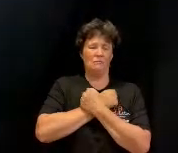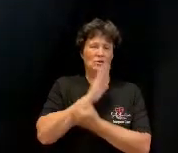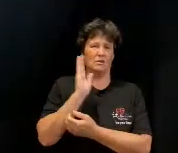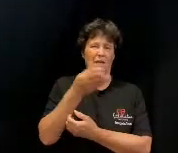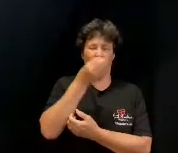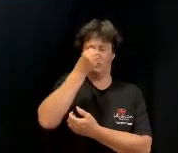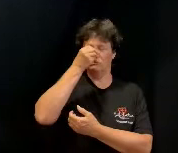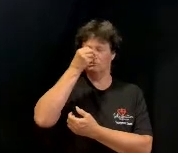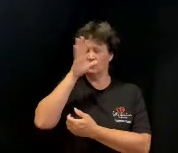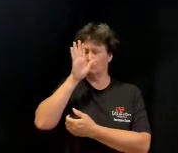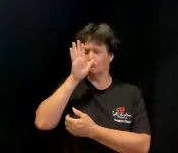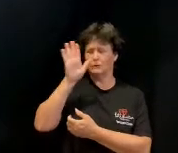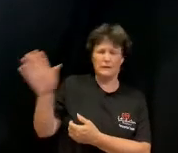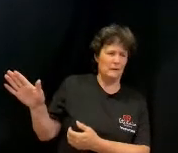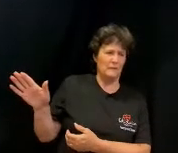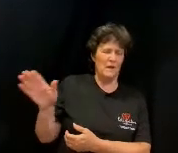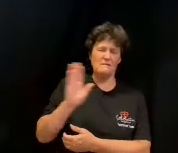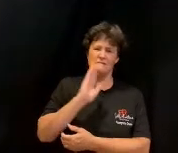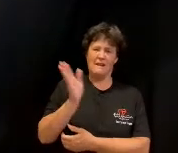What do you mean love does not ignore?